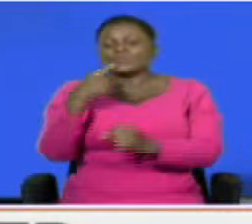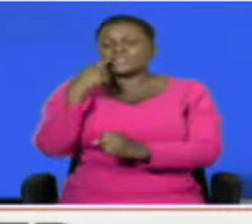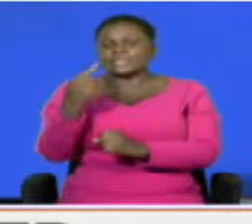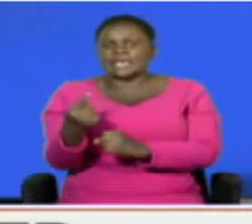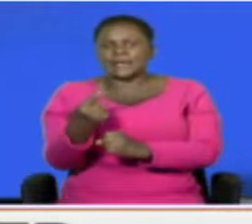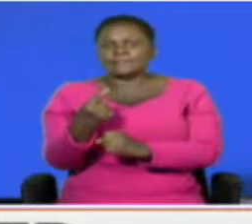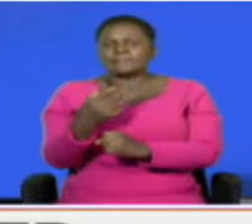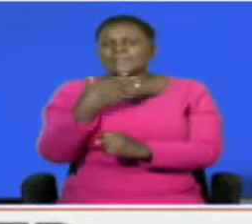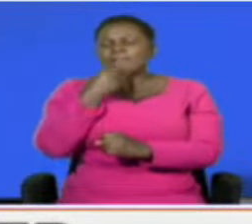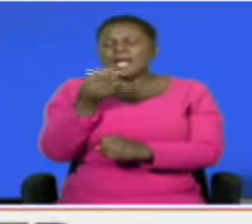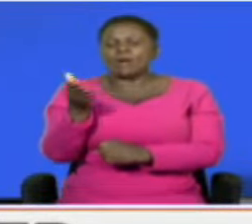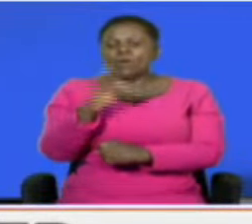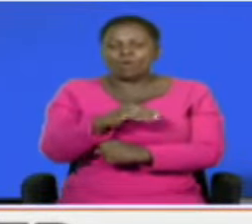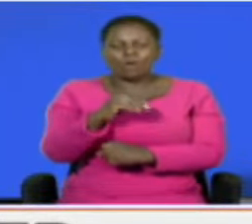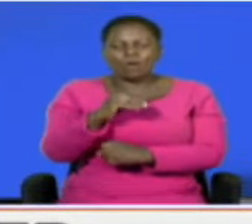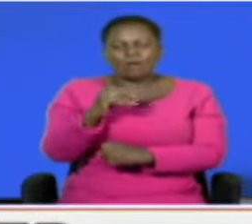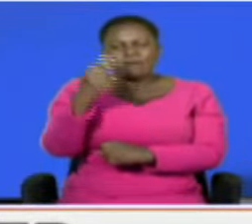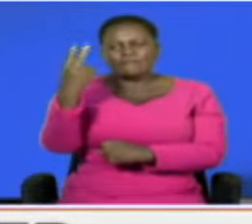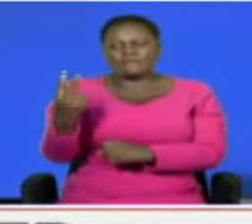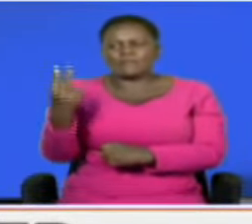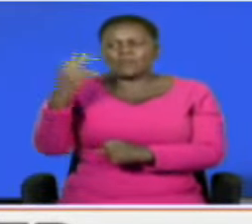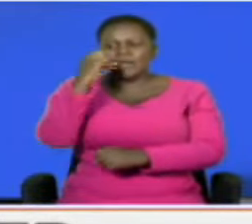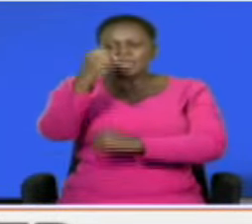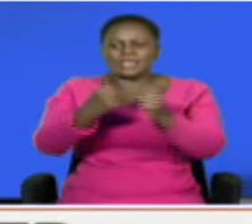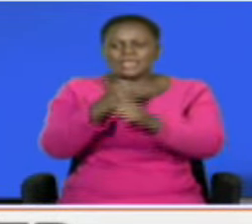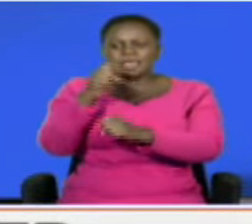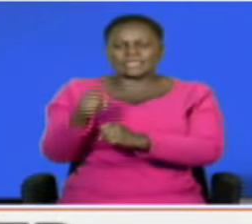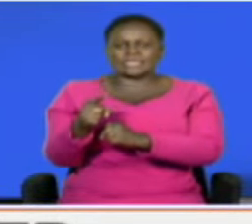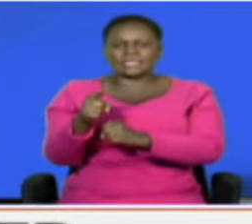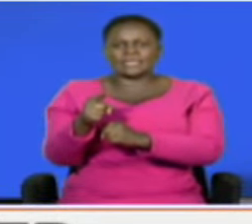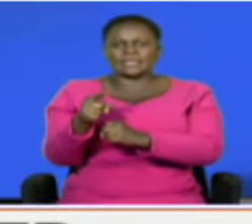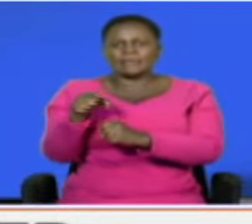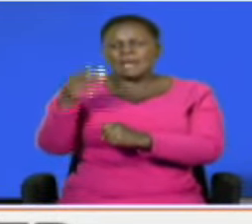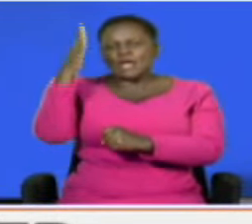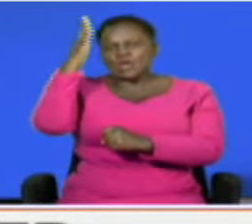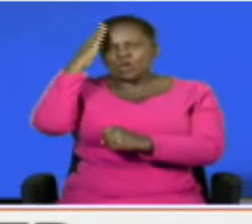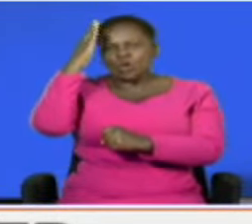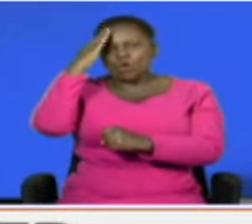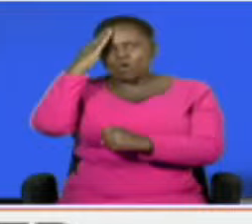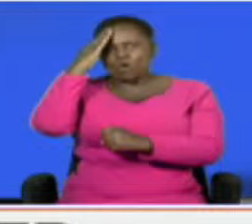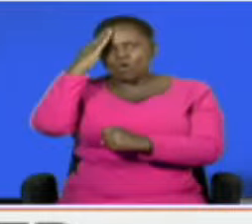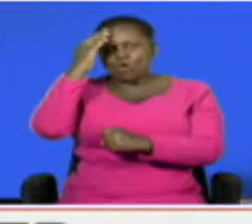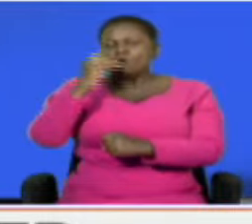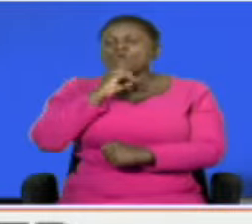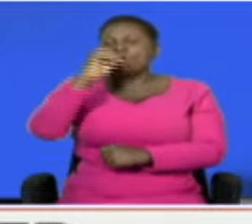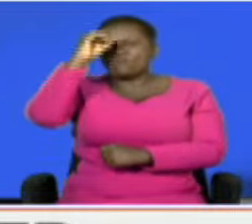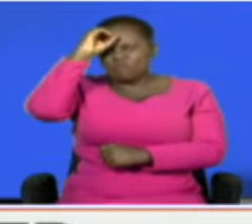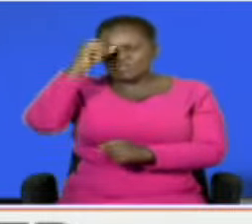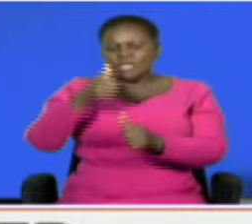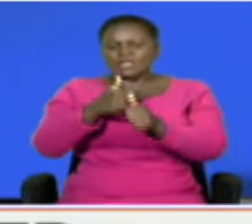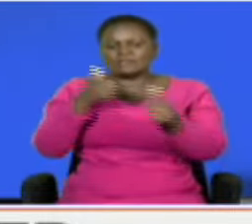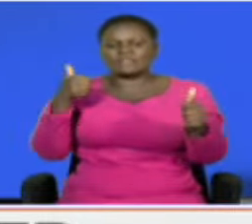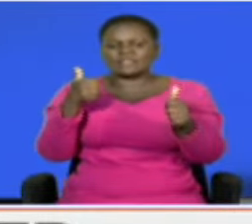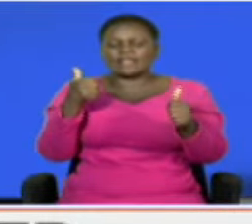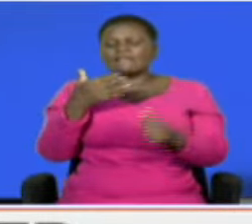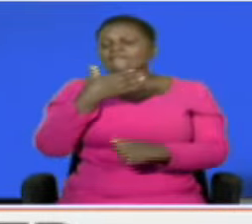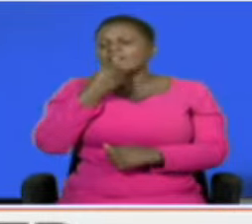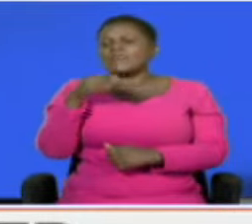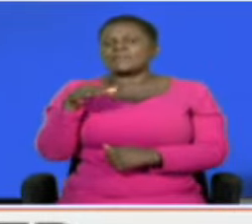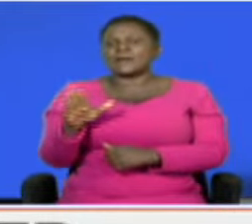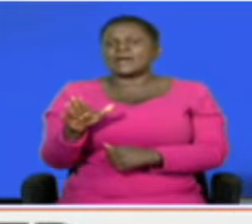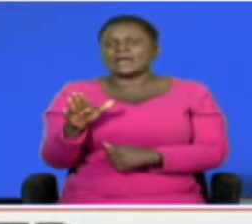that Sakwa returned to the area in February this year. John Gakuru, who knew him as a partial orphan rejected by his biological